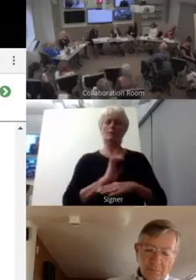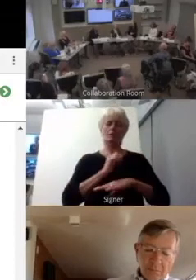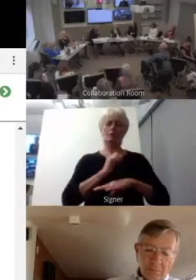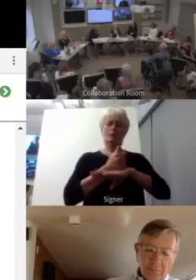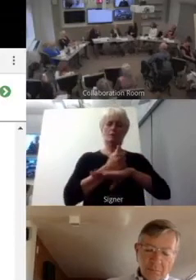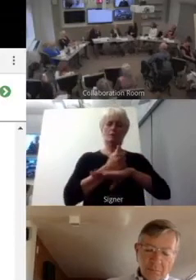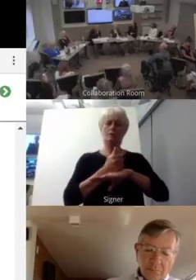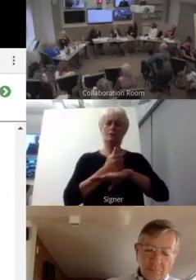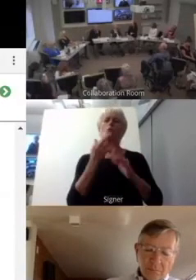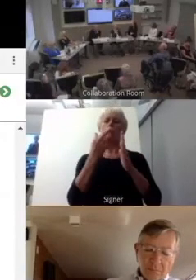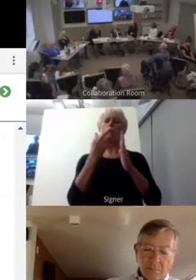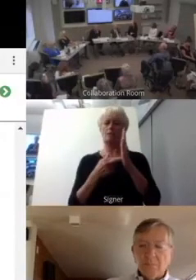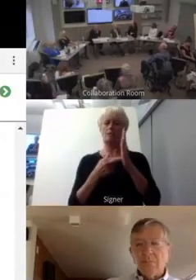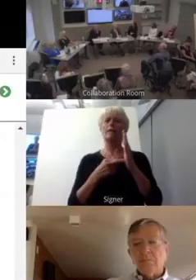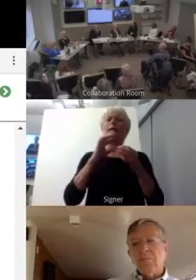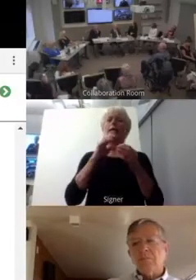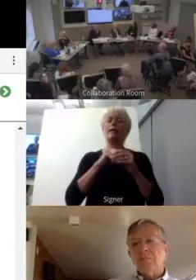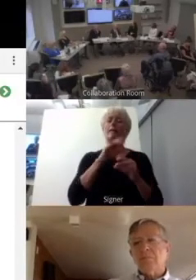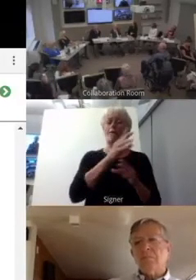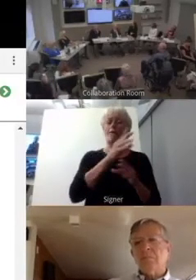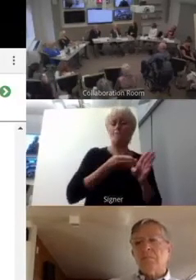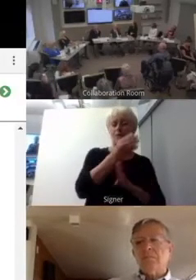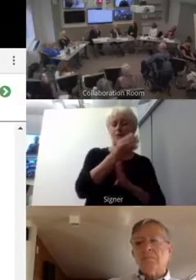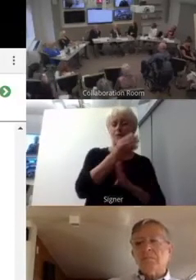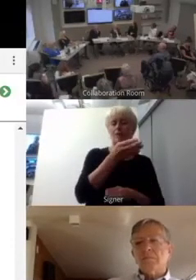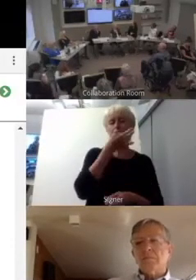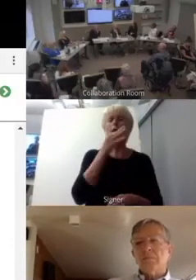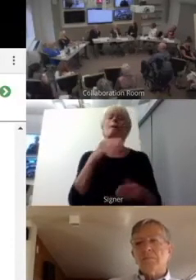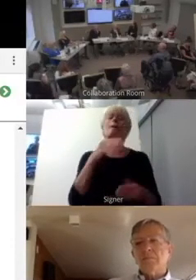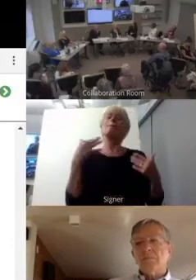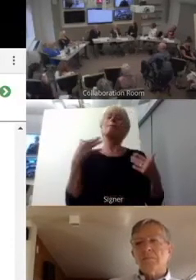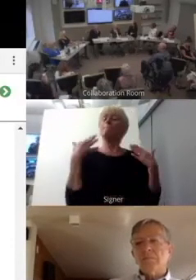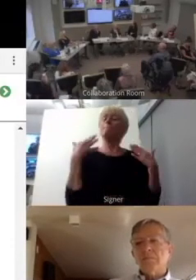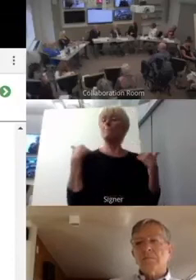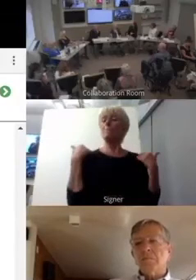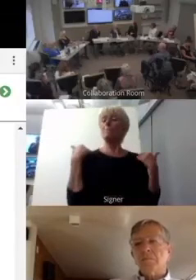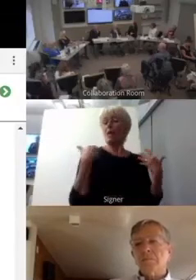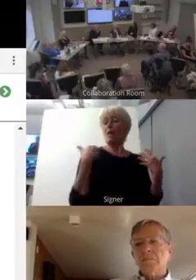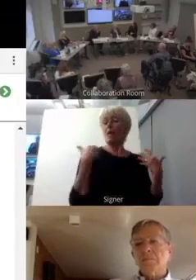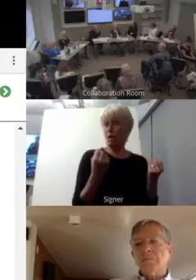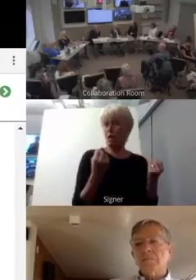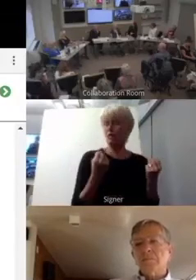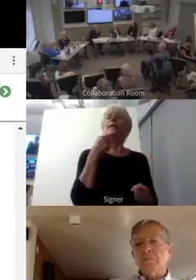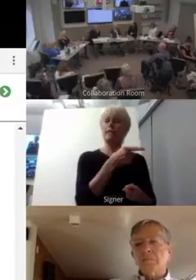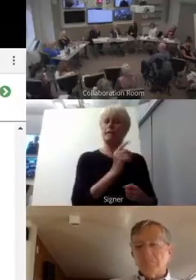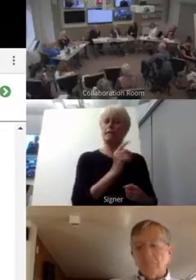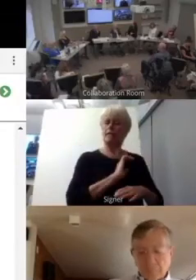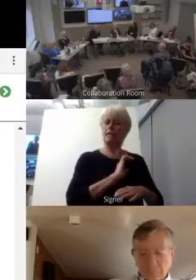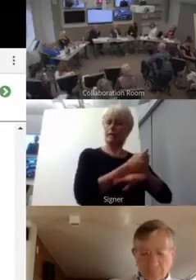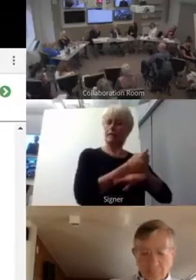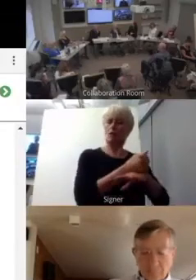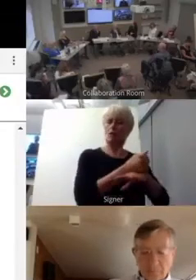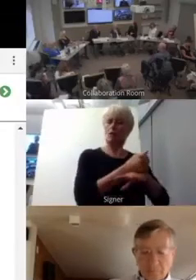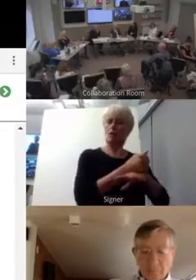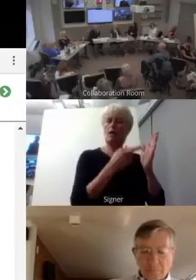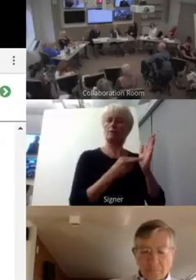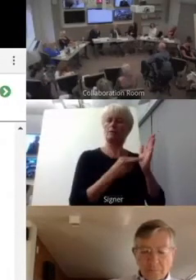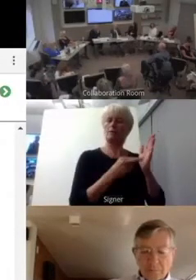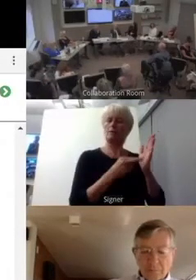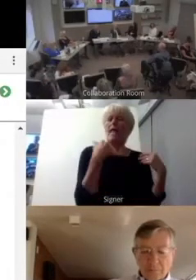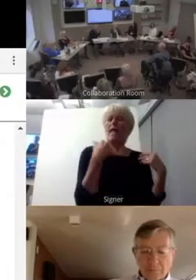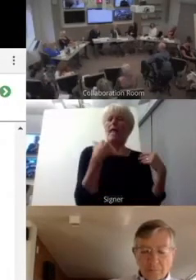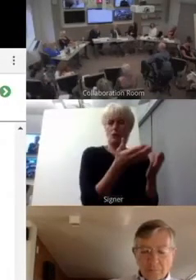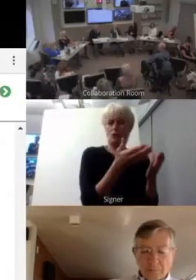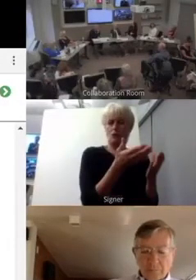for instance, the Minister of Health is authorized to enact regulations on health services. The Minister of Justice is